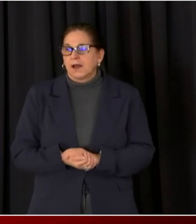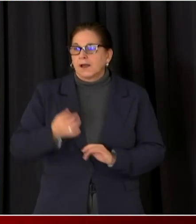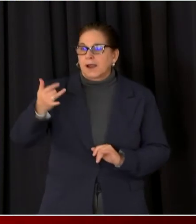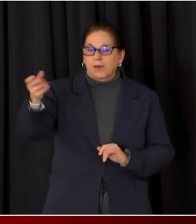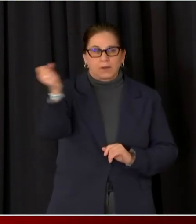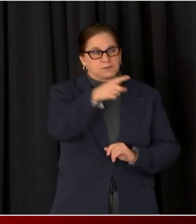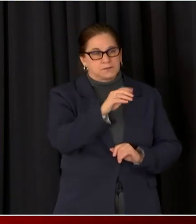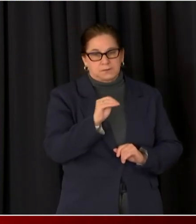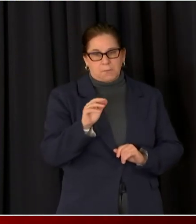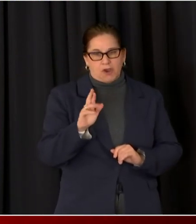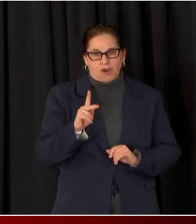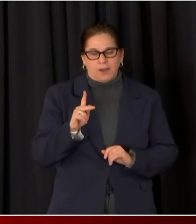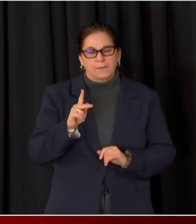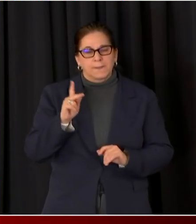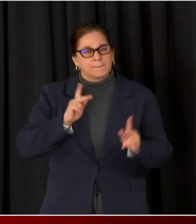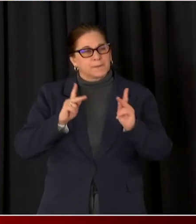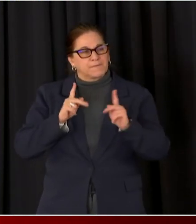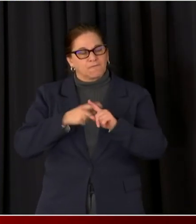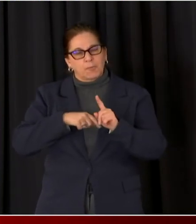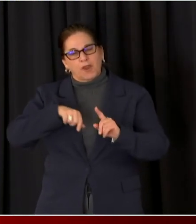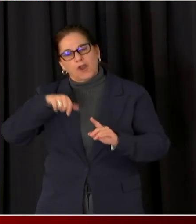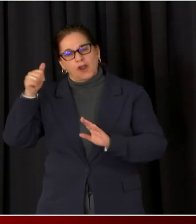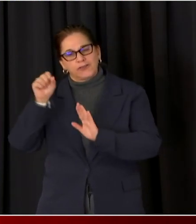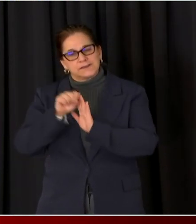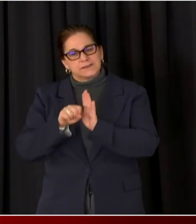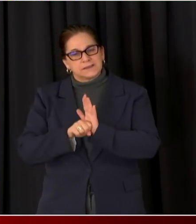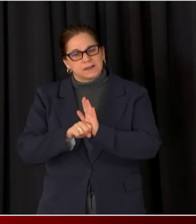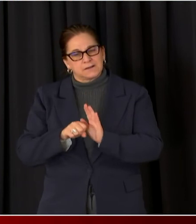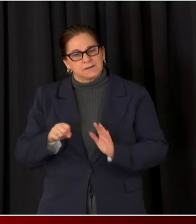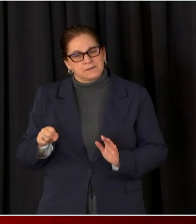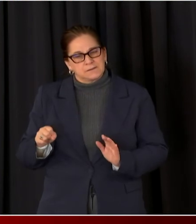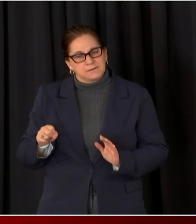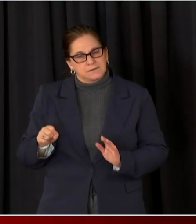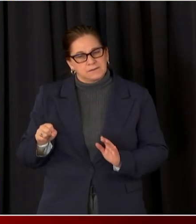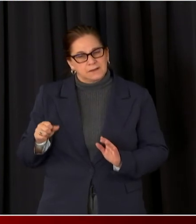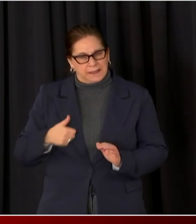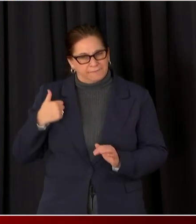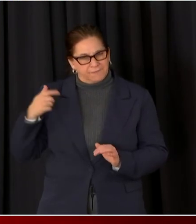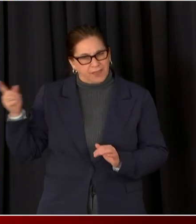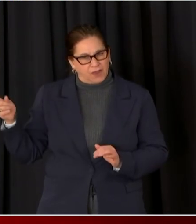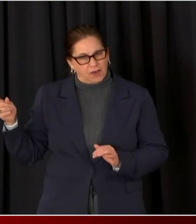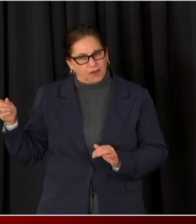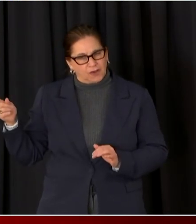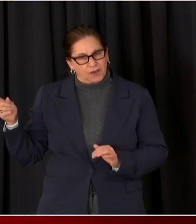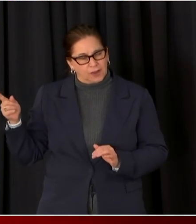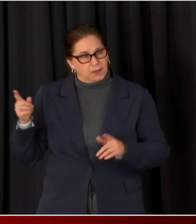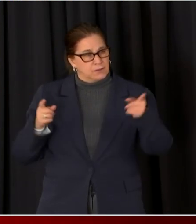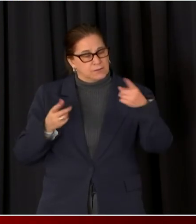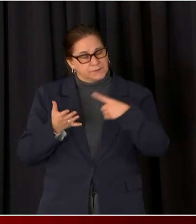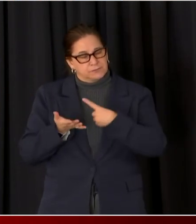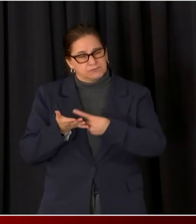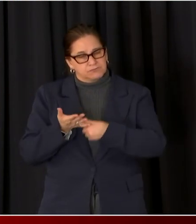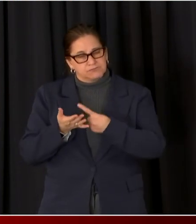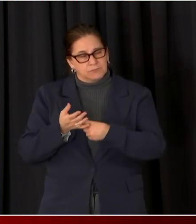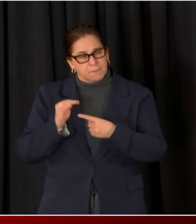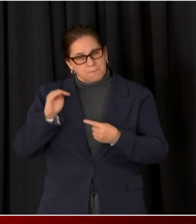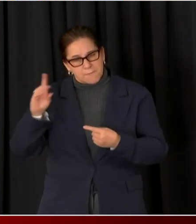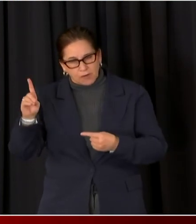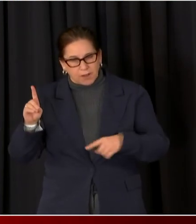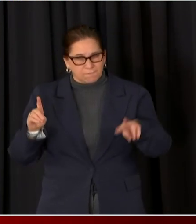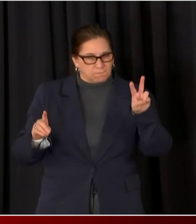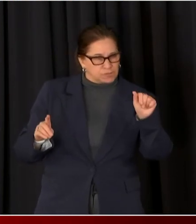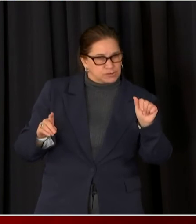you coordinated, or are you coordinating with Maryland and Virginia about this Group 1A to see if there's some way to make it